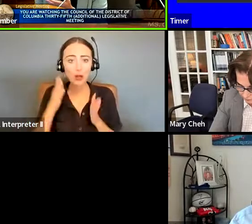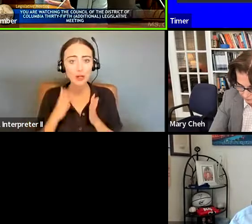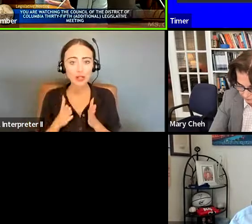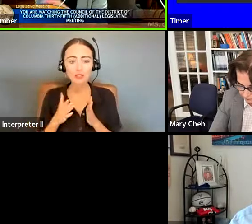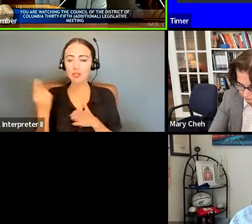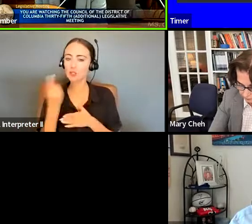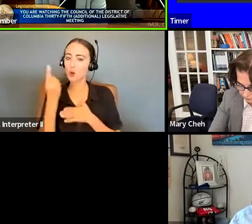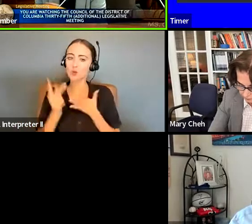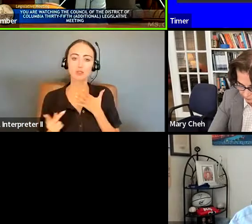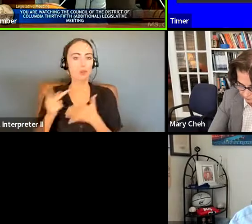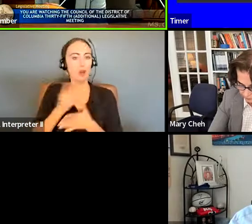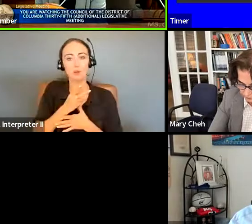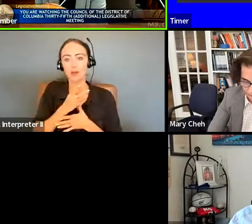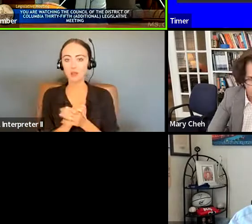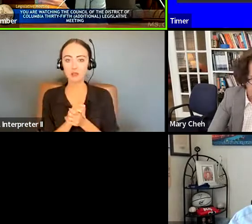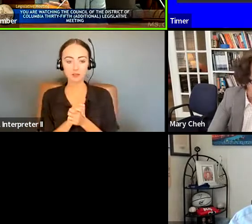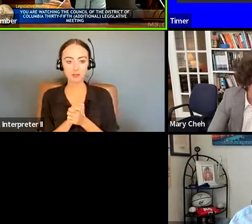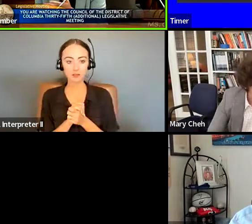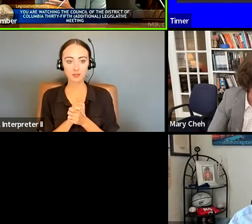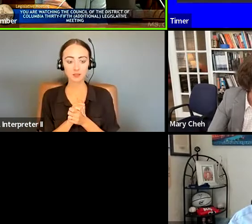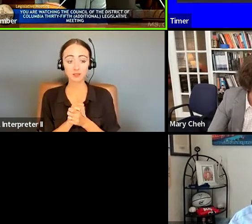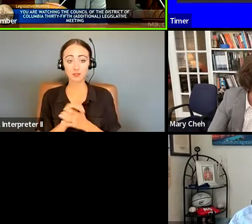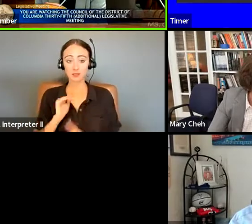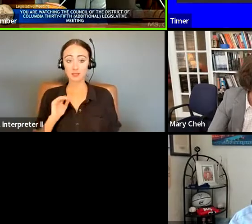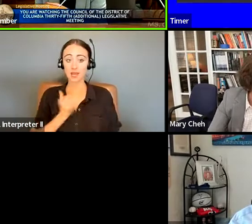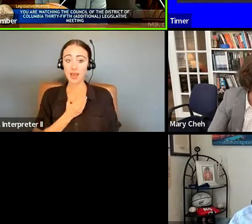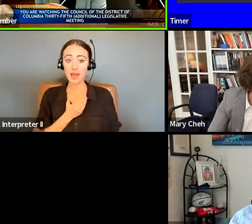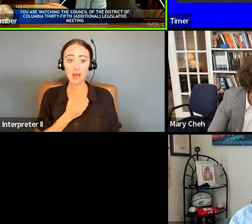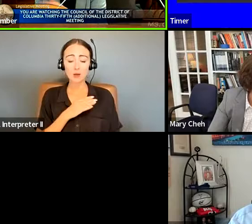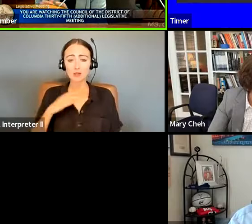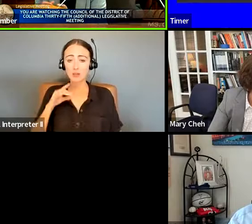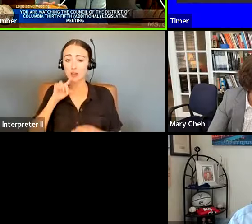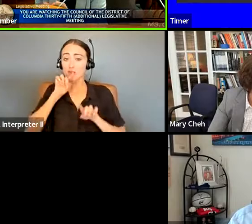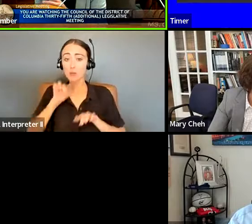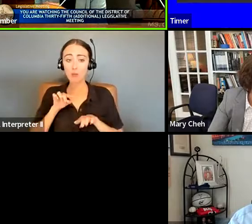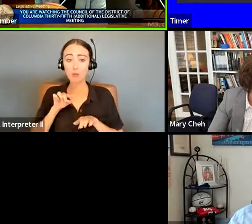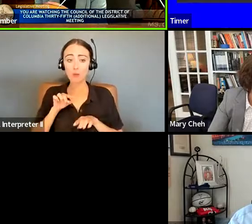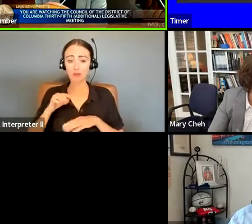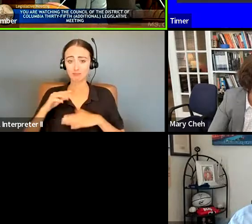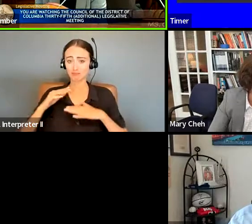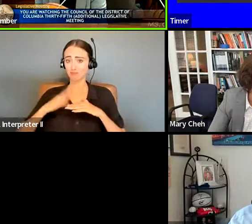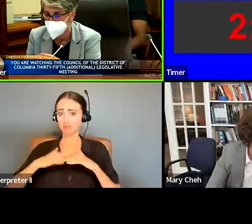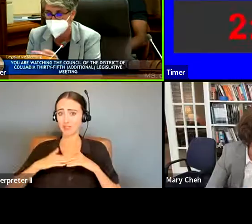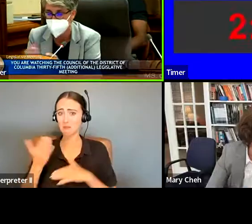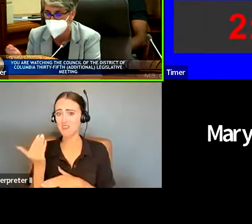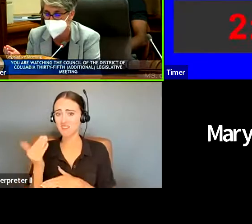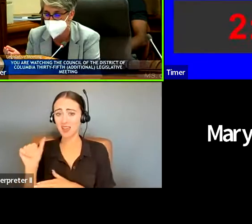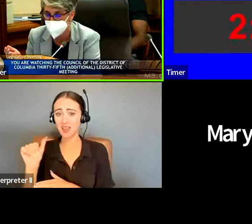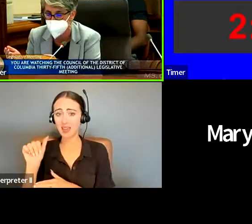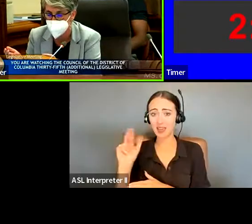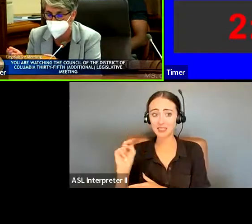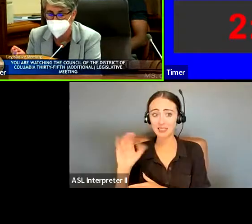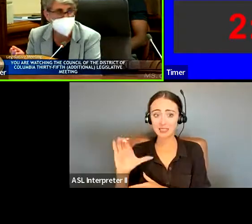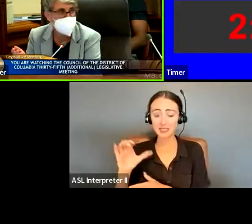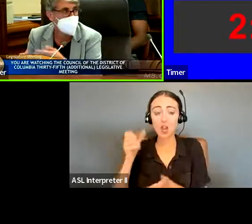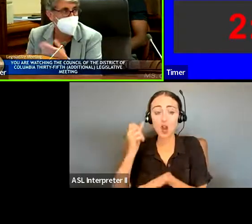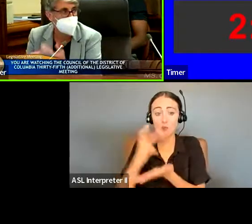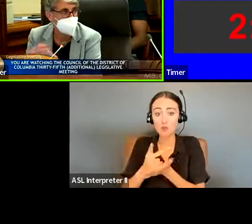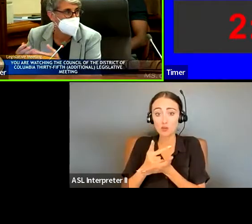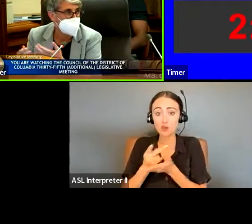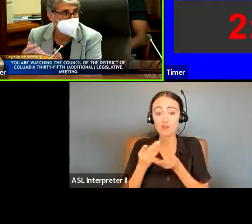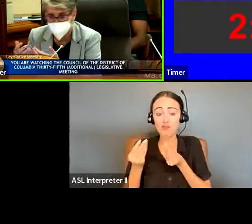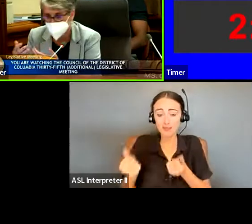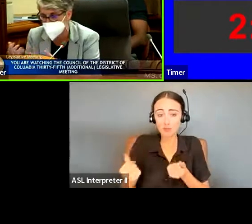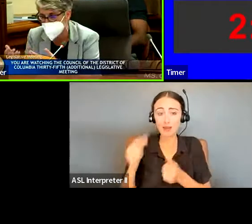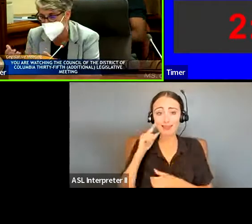priority for our residents. The committee report noted that at least 15 ANCs approved resolutions. I